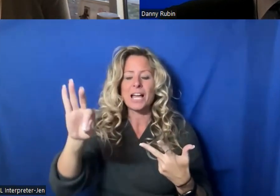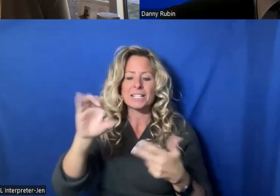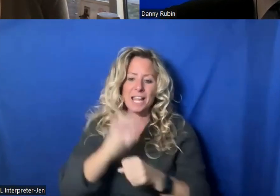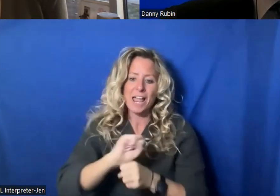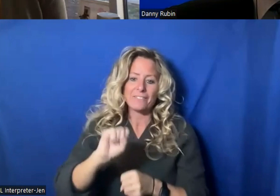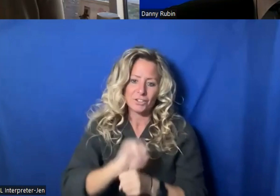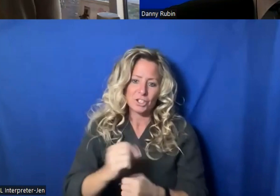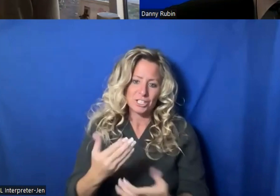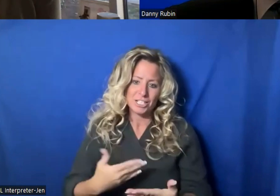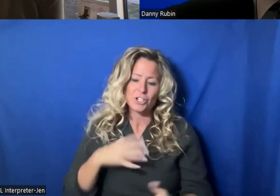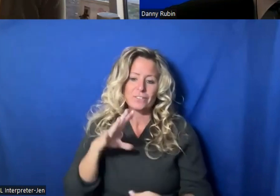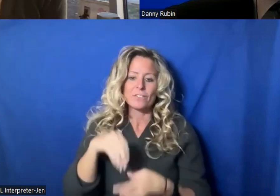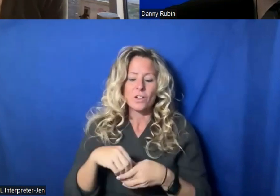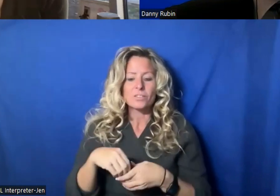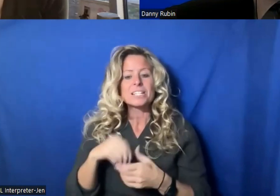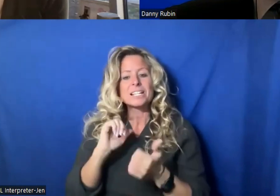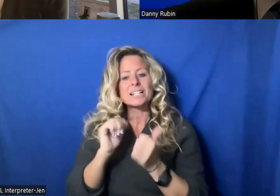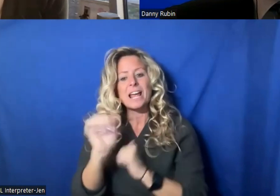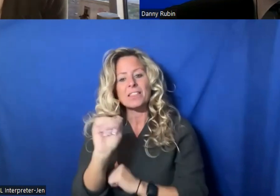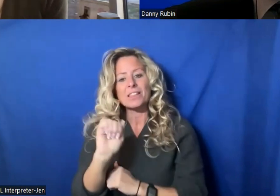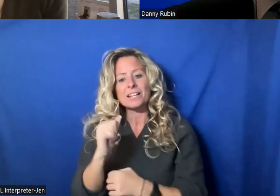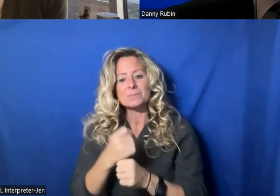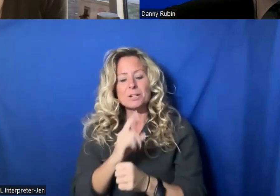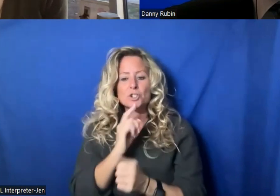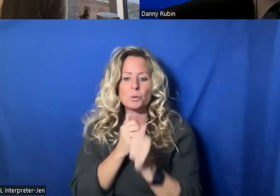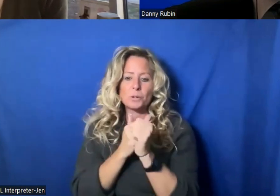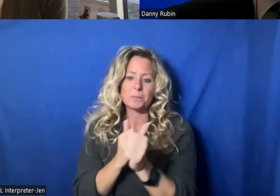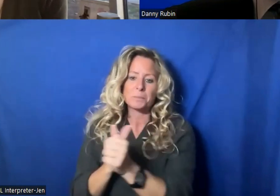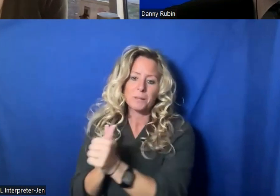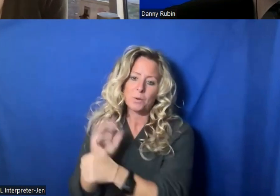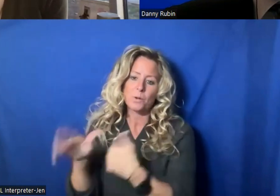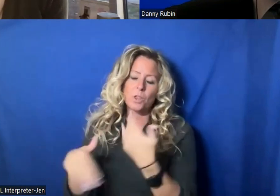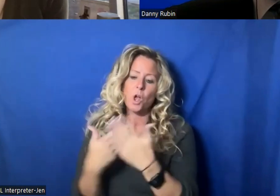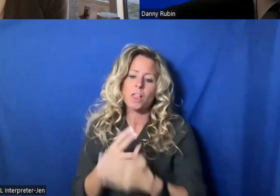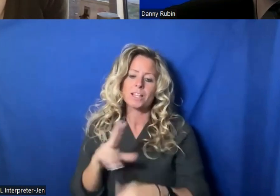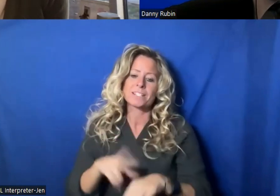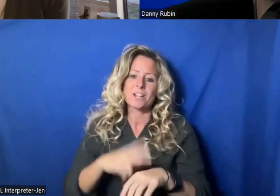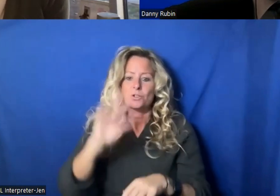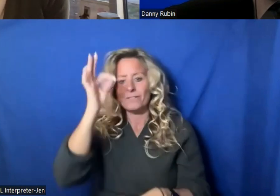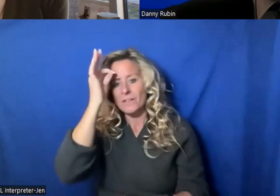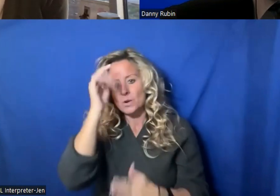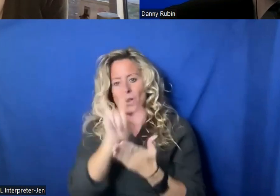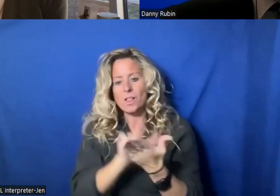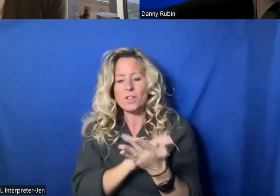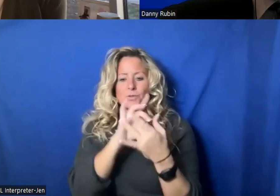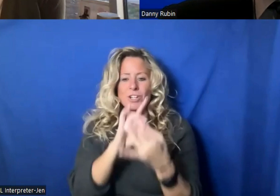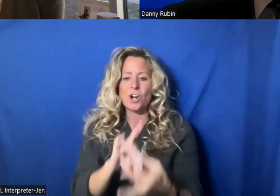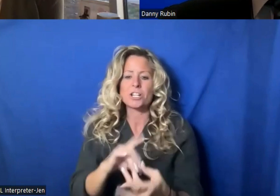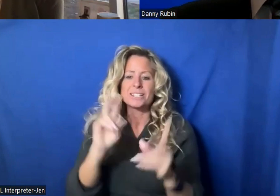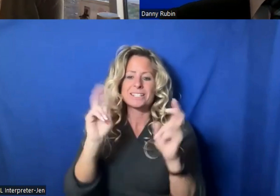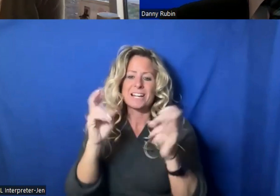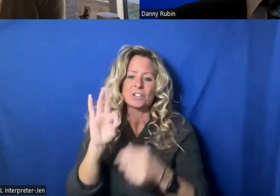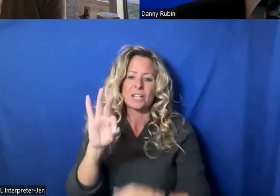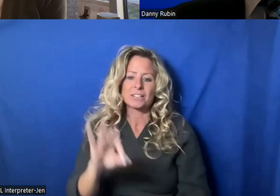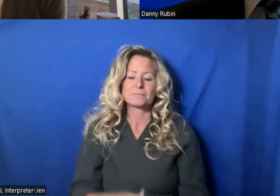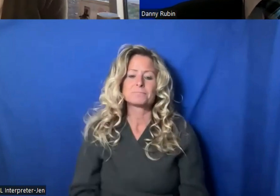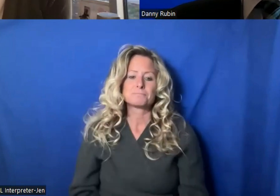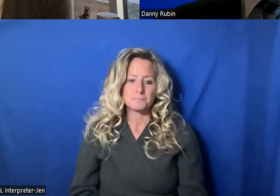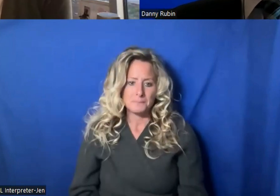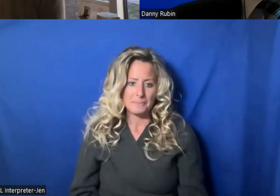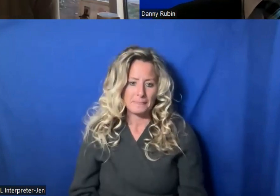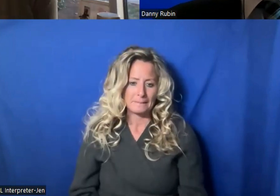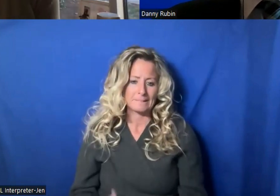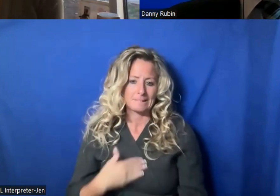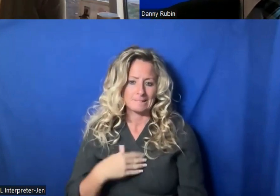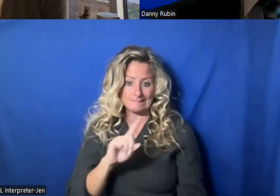Dominion and within athletics. So making sure that we're compliant with all national and federal laws regarding Title IX. Okay. My